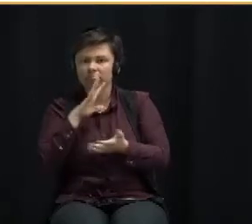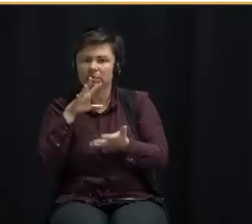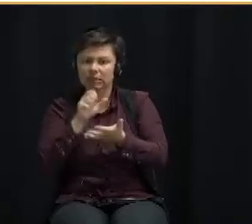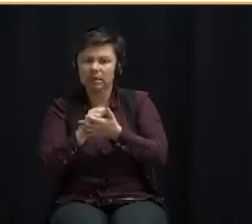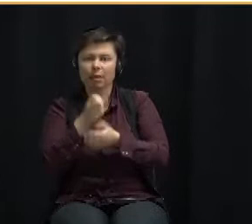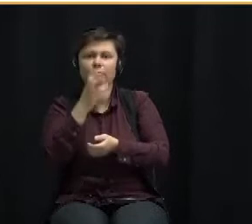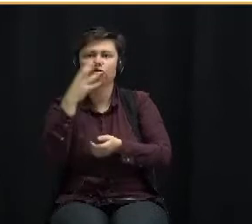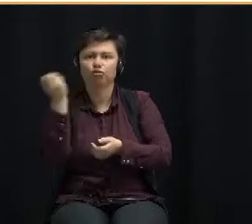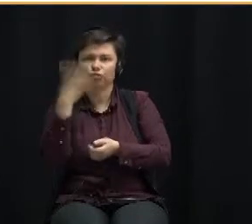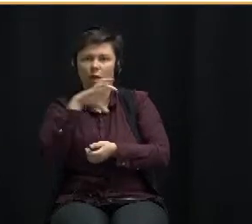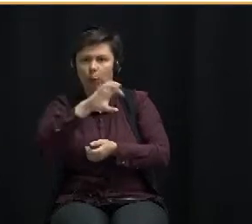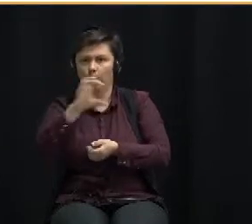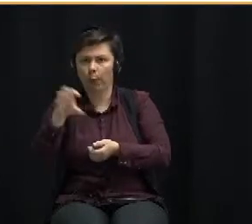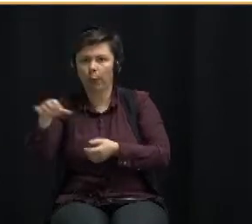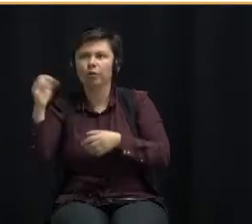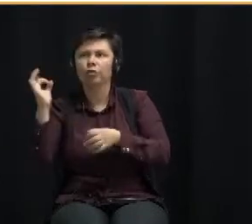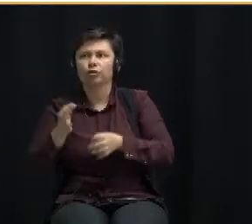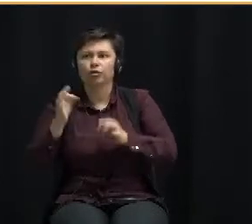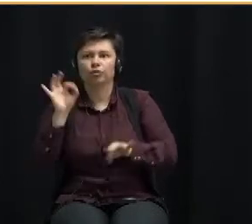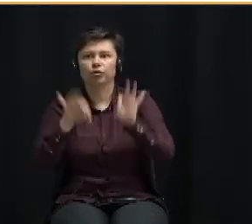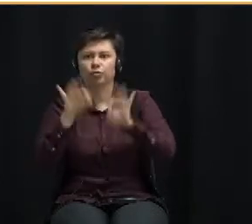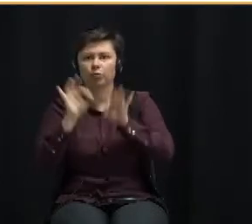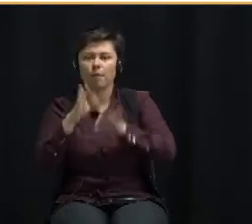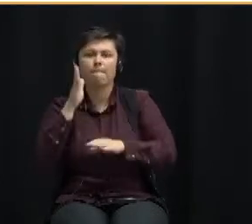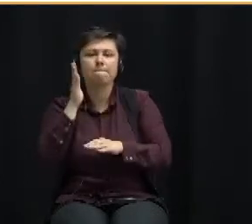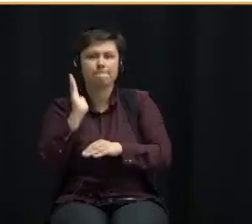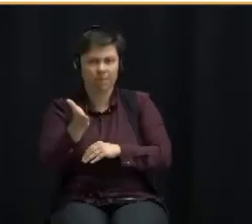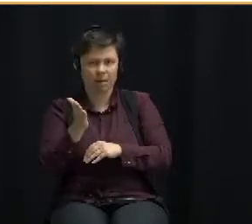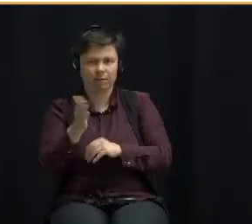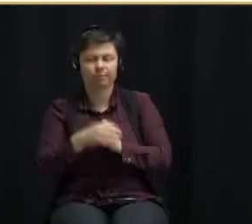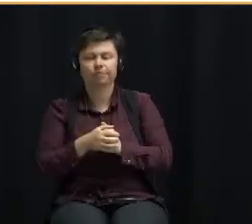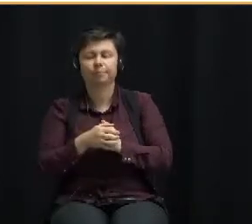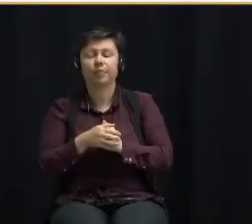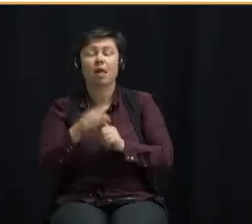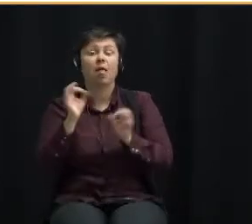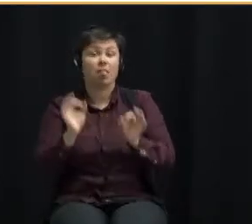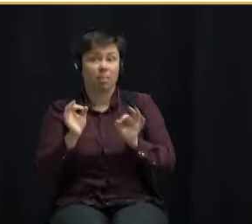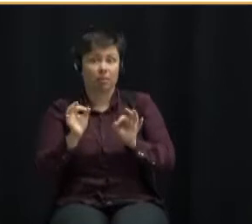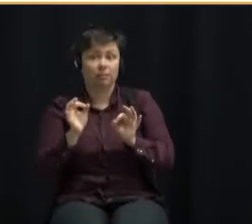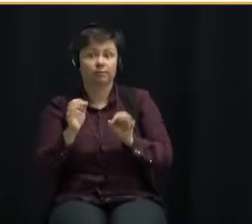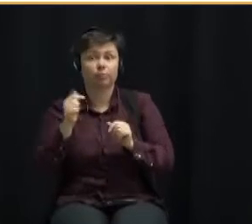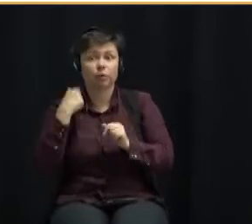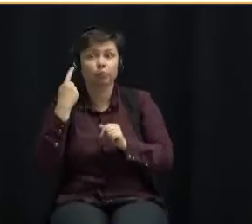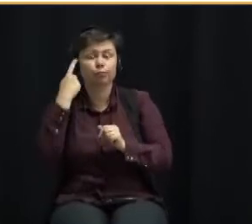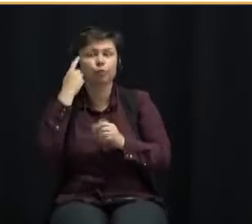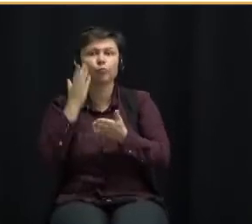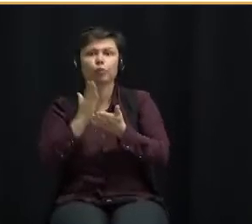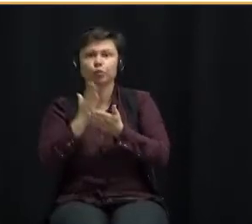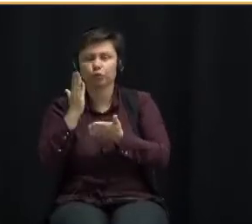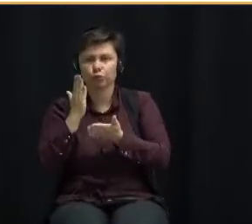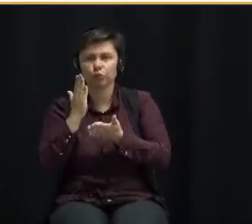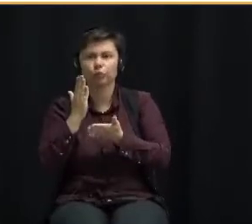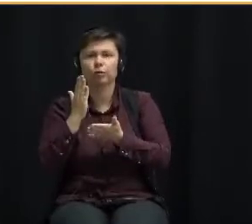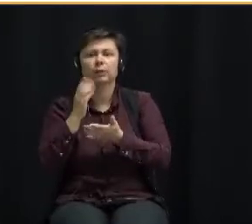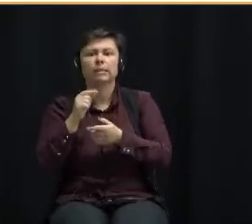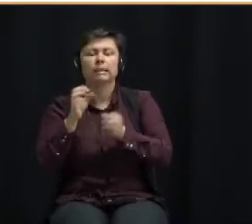that we are still under ongoing COVID pandemic, so you